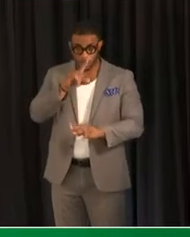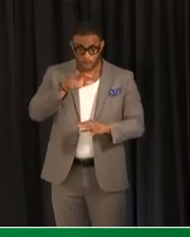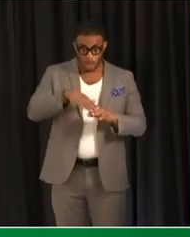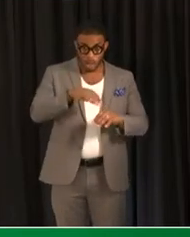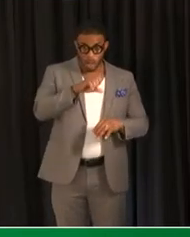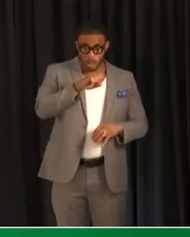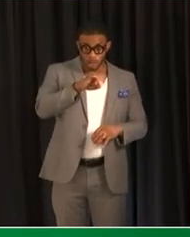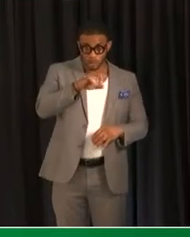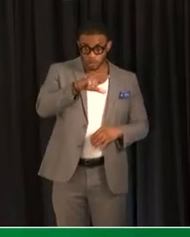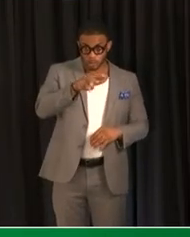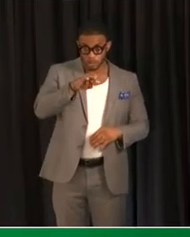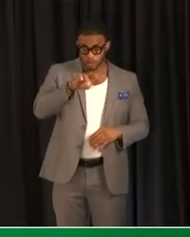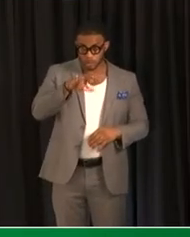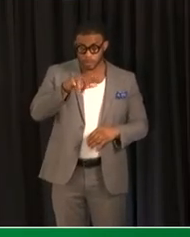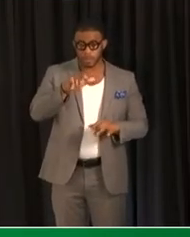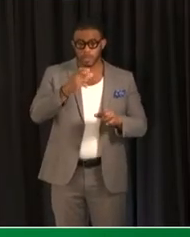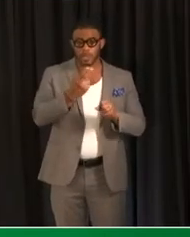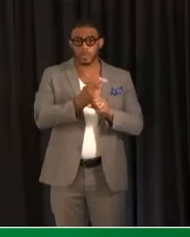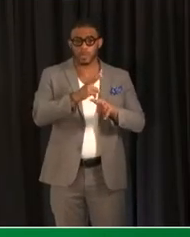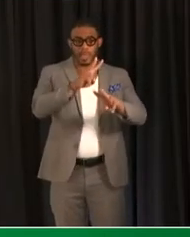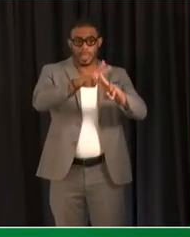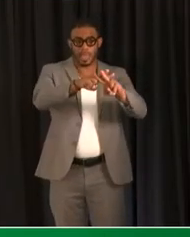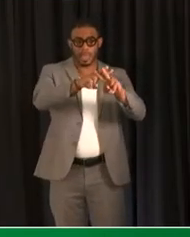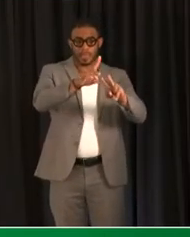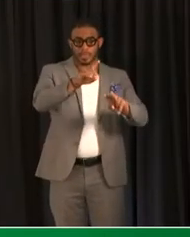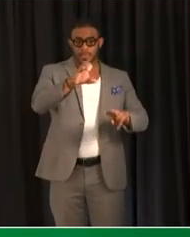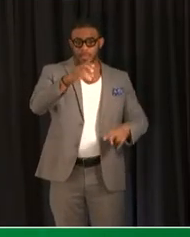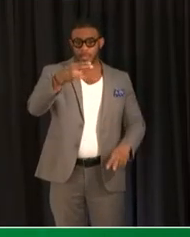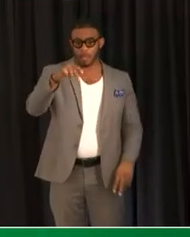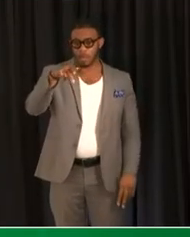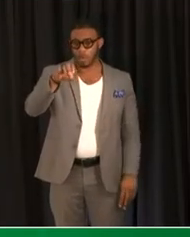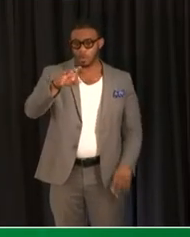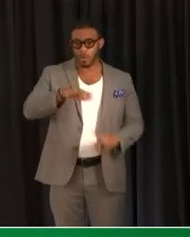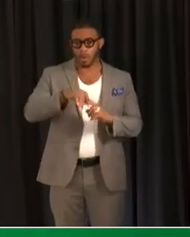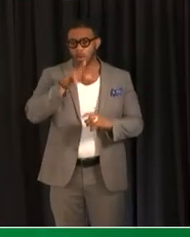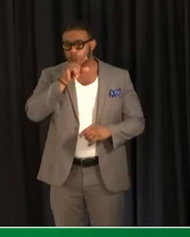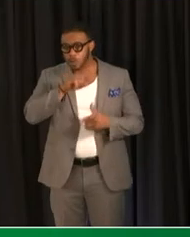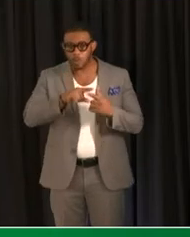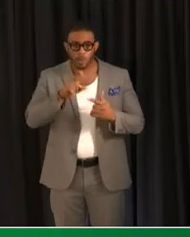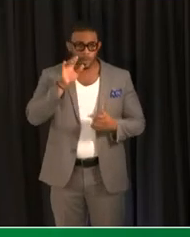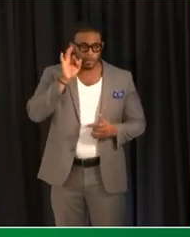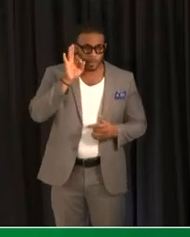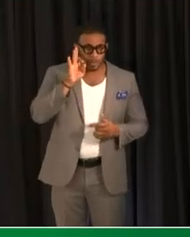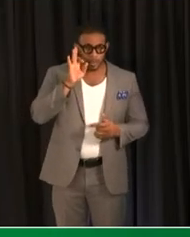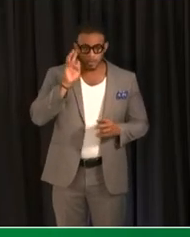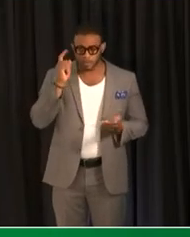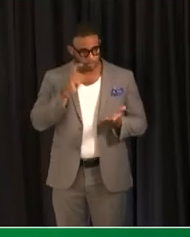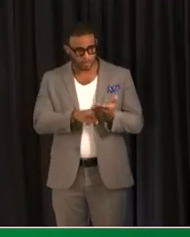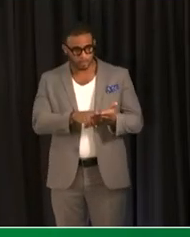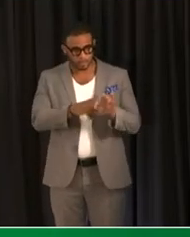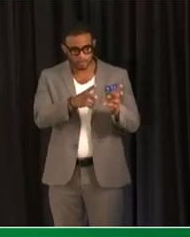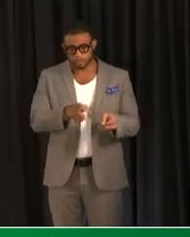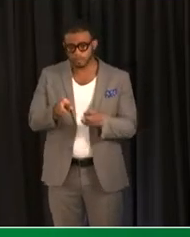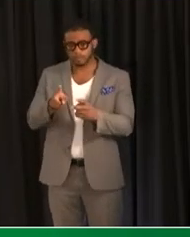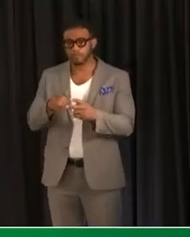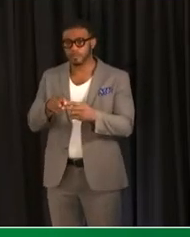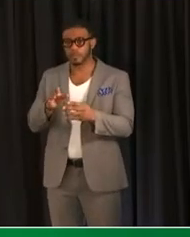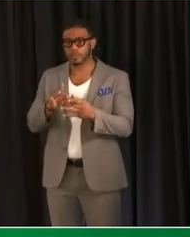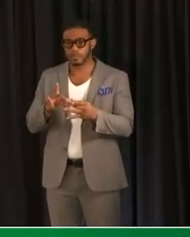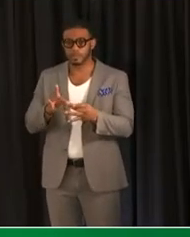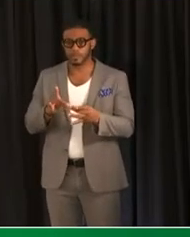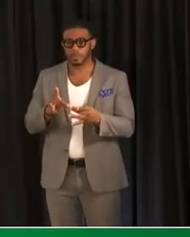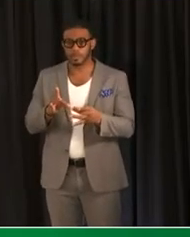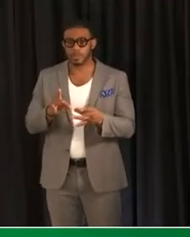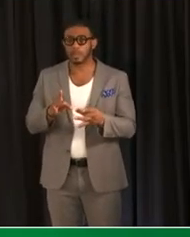a question and you're on social media, you could use the hashtag DCHope on Twitter or Facebook, and that's how you could join the